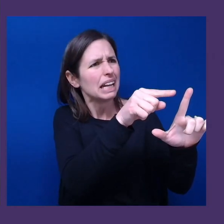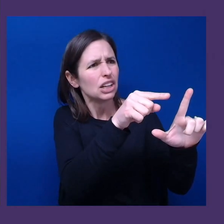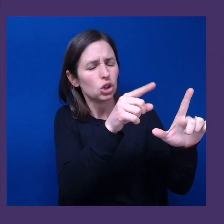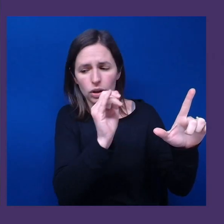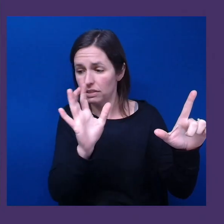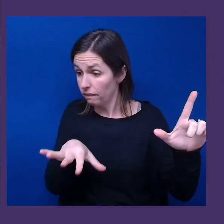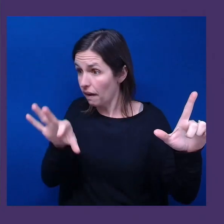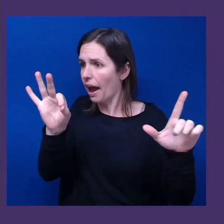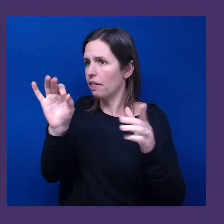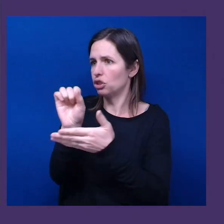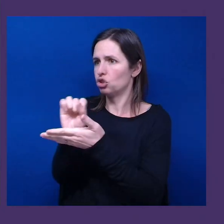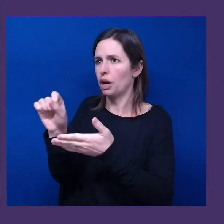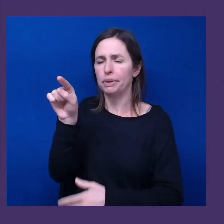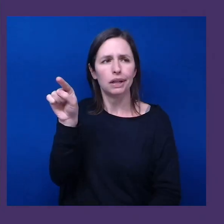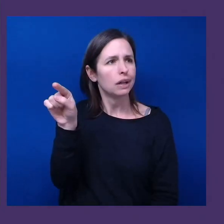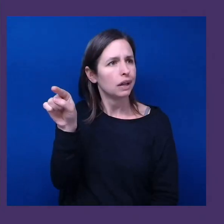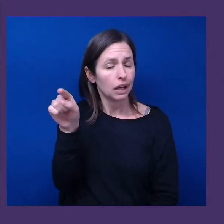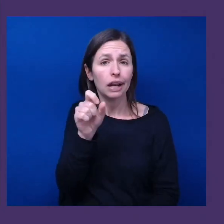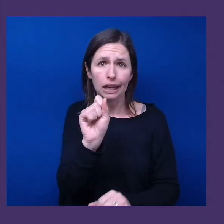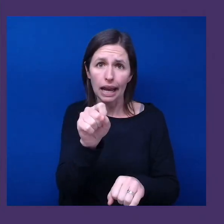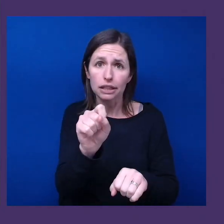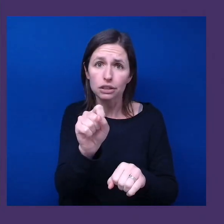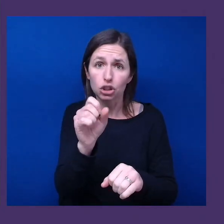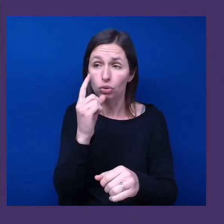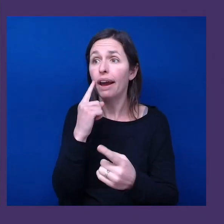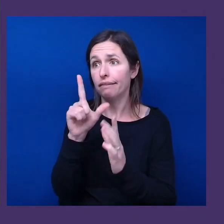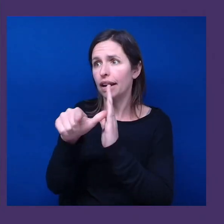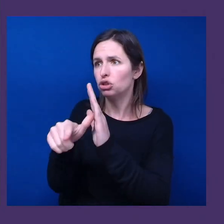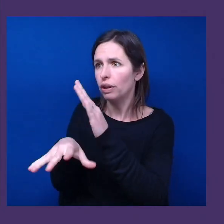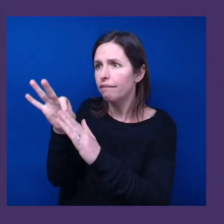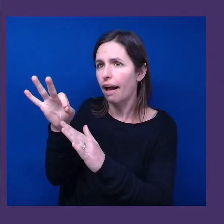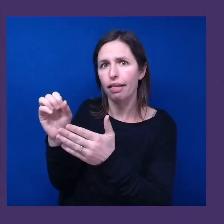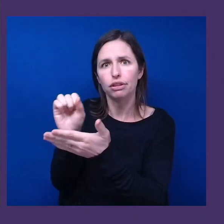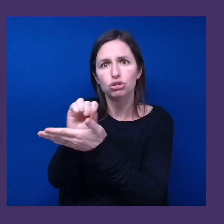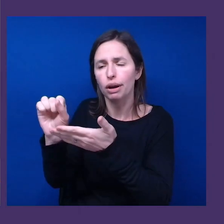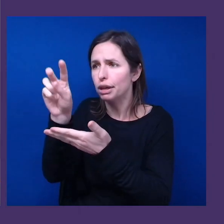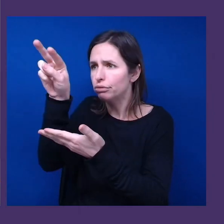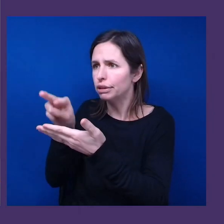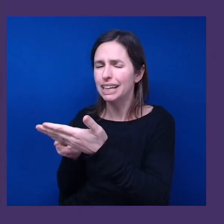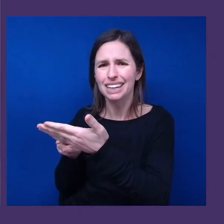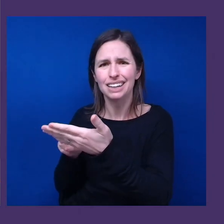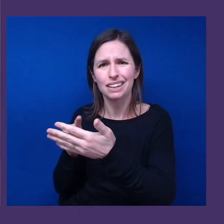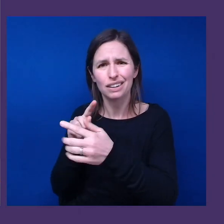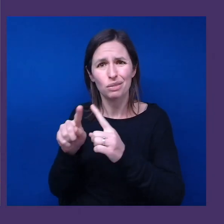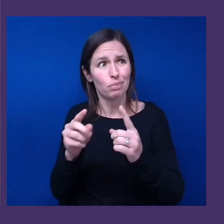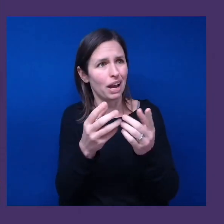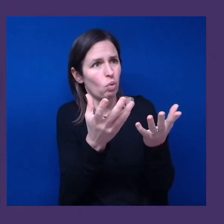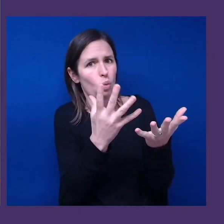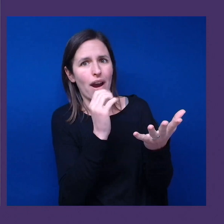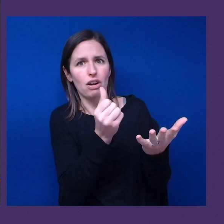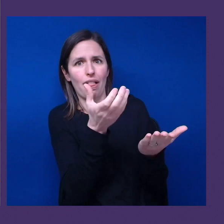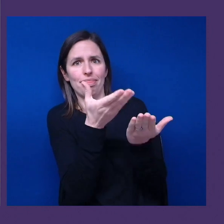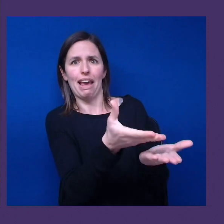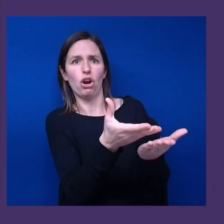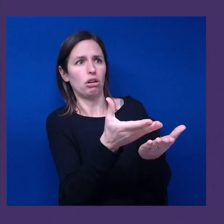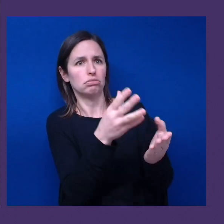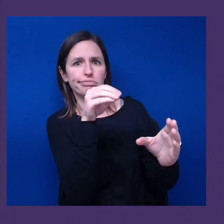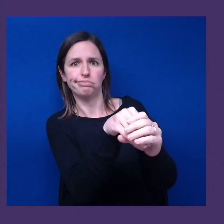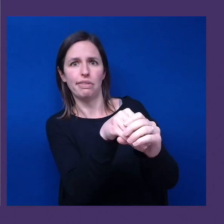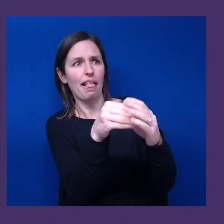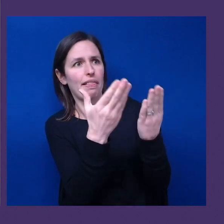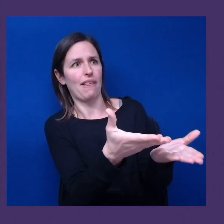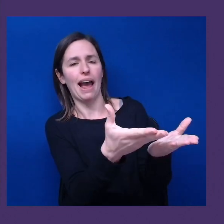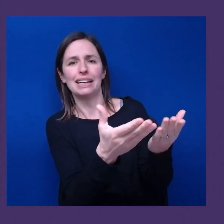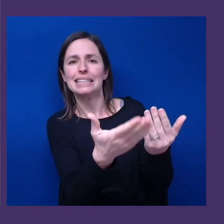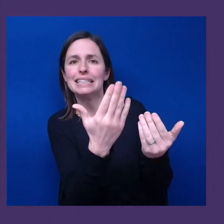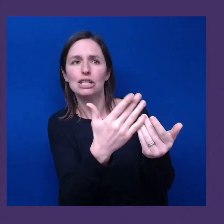can read it. Yes, it's compliant, but again, it's less efficient. Oh, that totally makes sense. Thanks so much for sharing